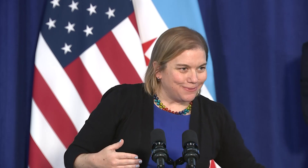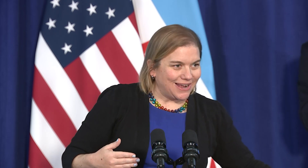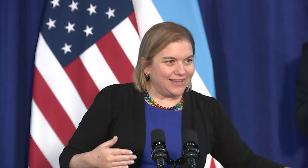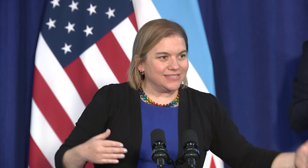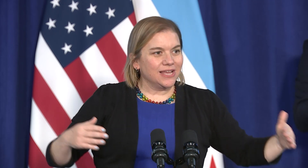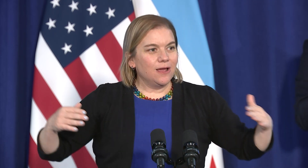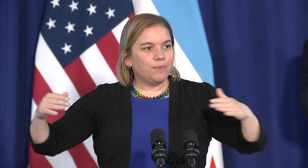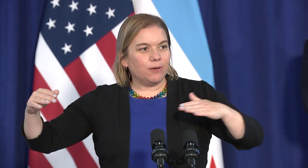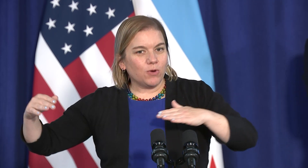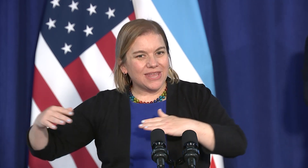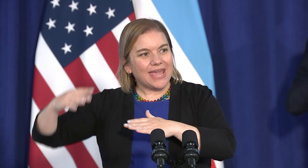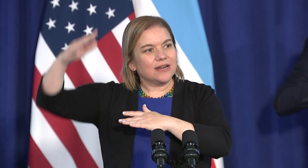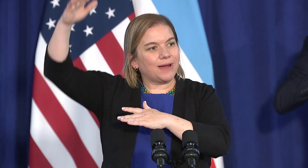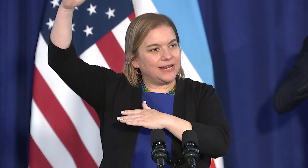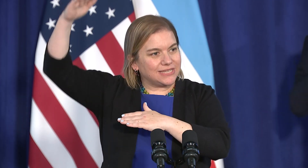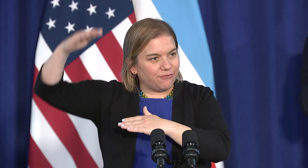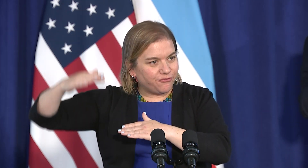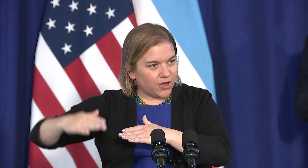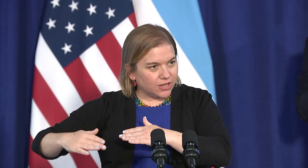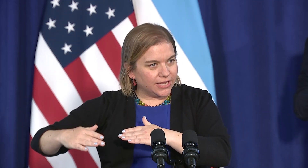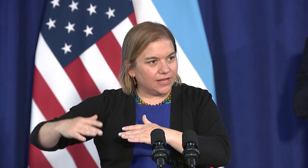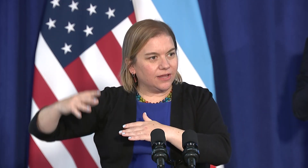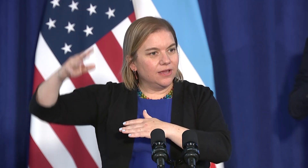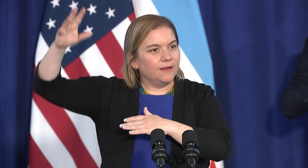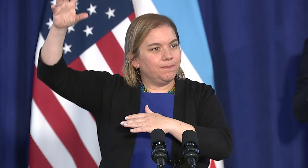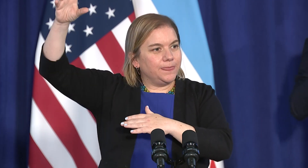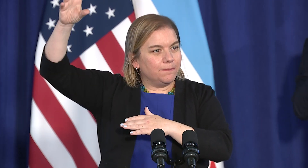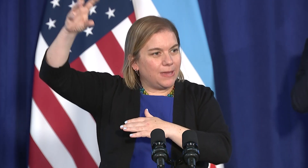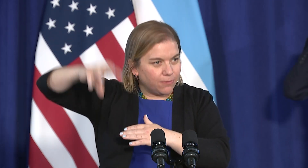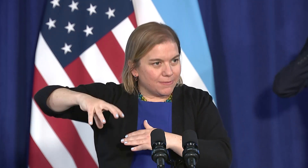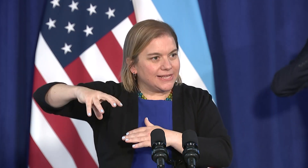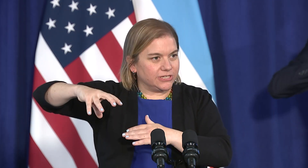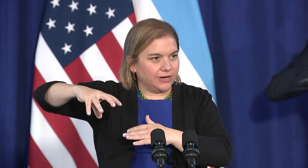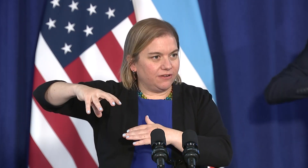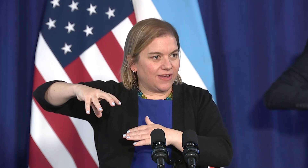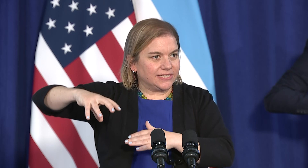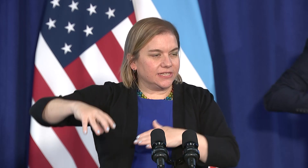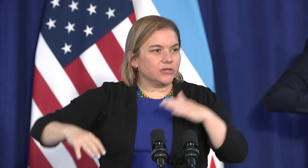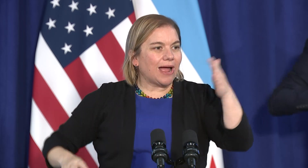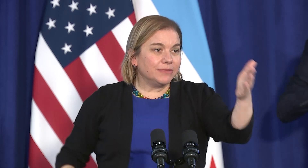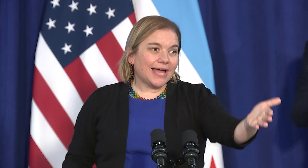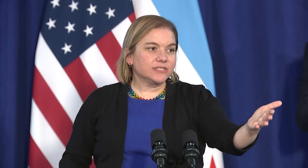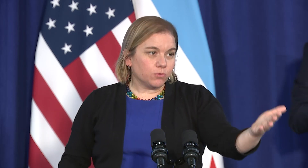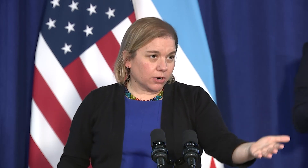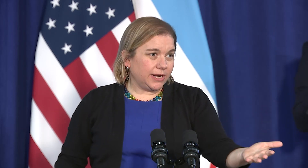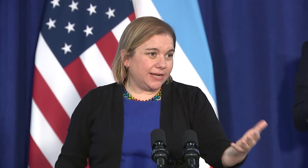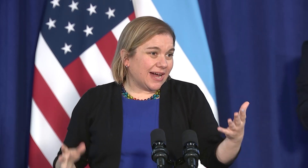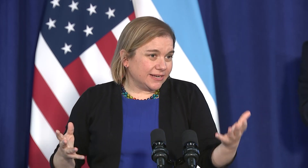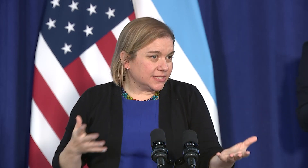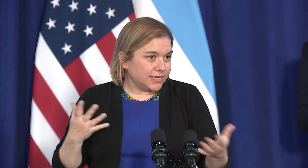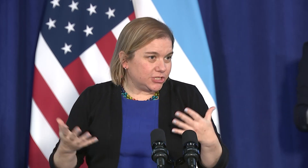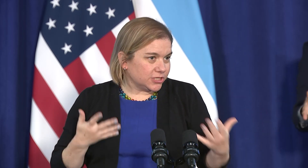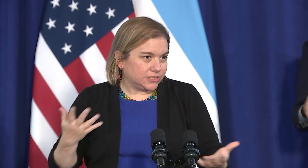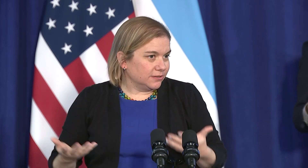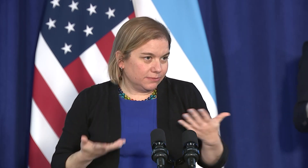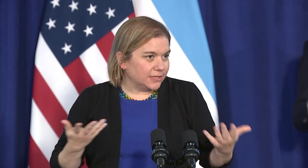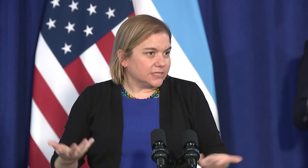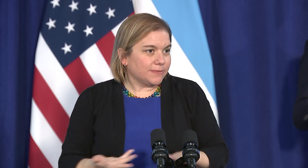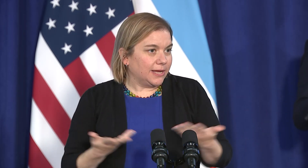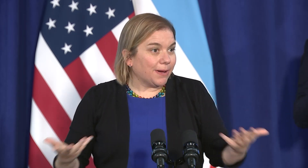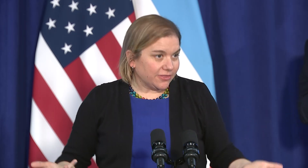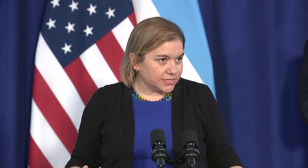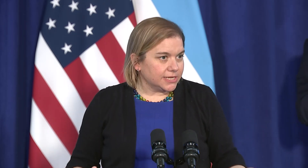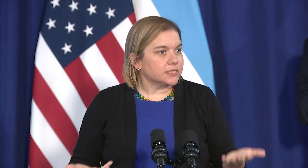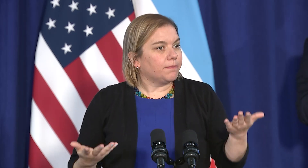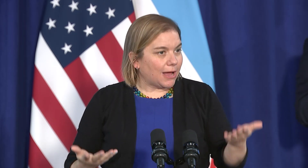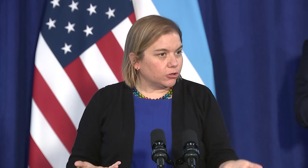the antibodies, but when the antibodies have fallen, people may still get infected. So I'm less worried, honestly, just this